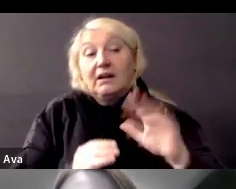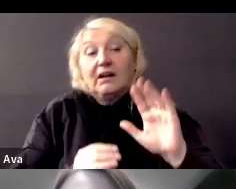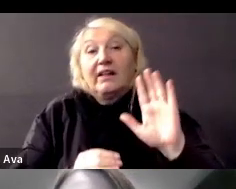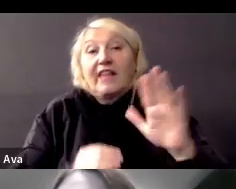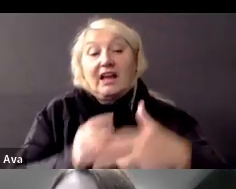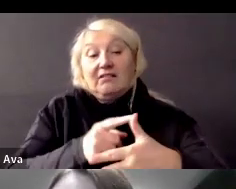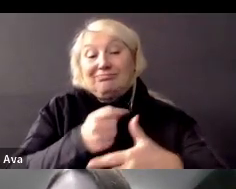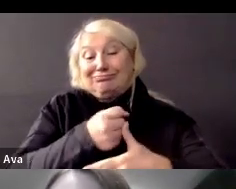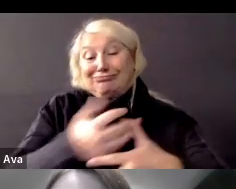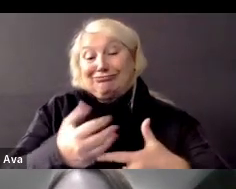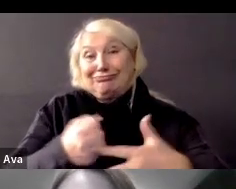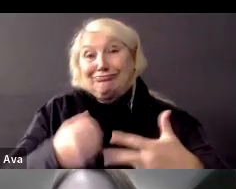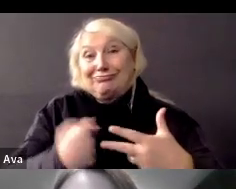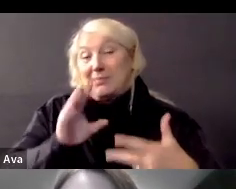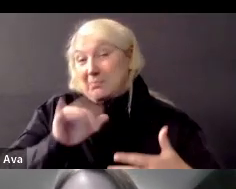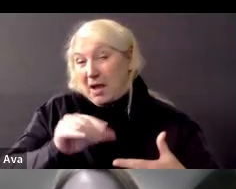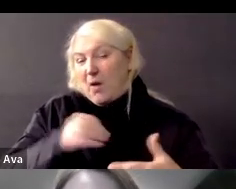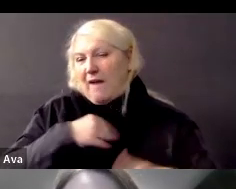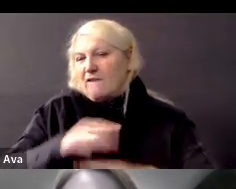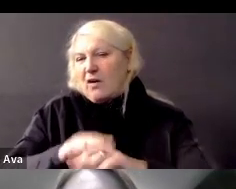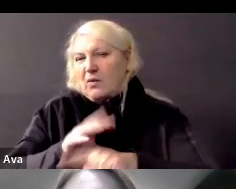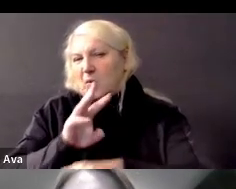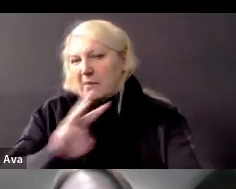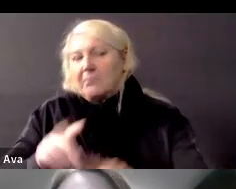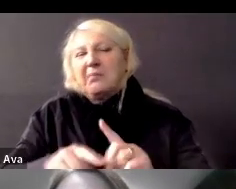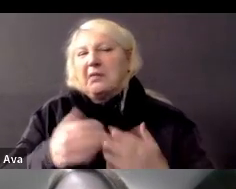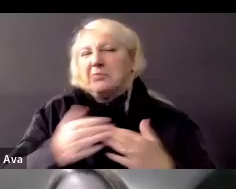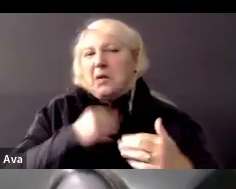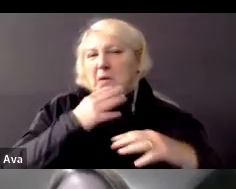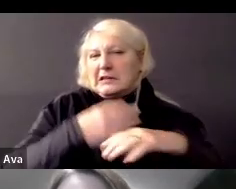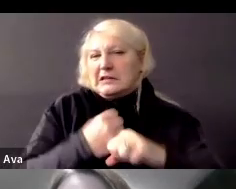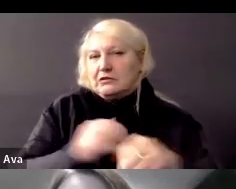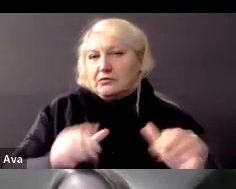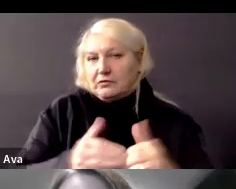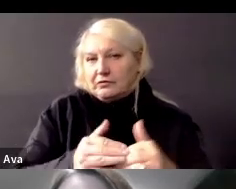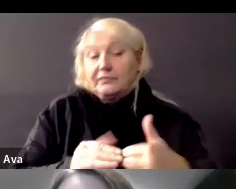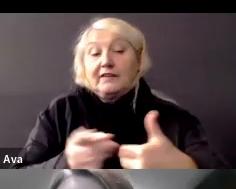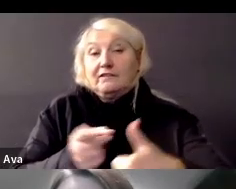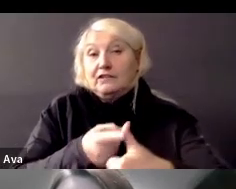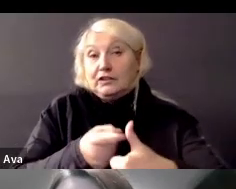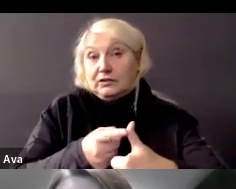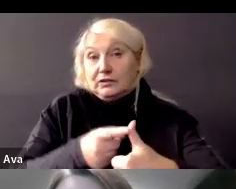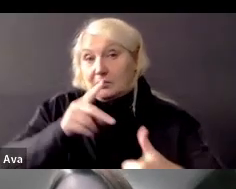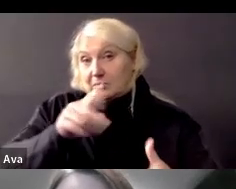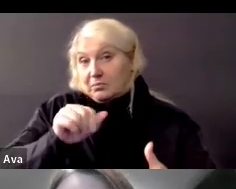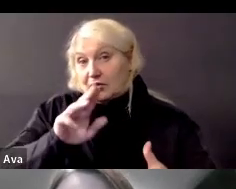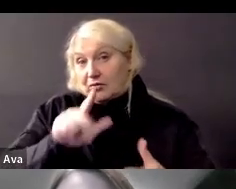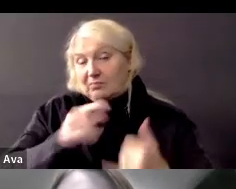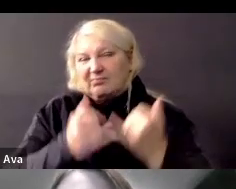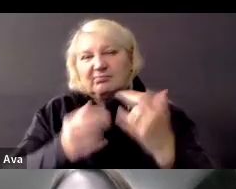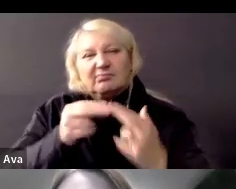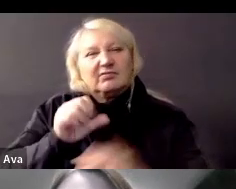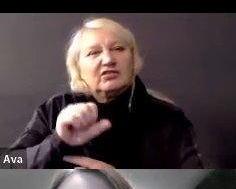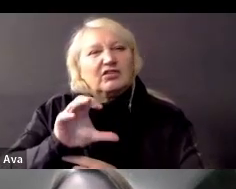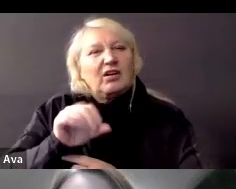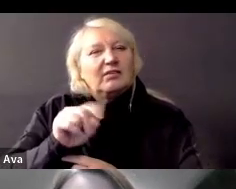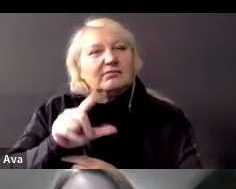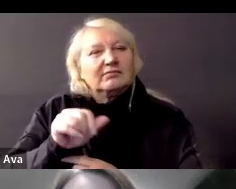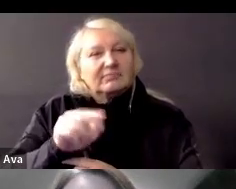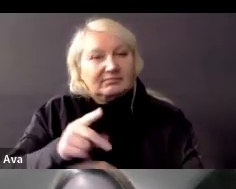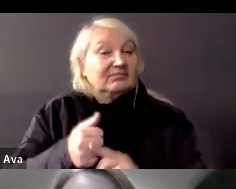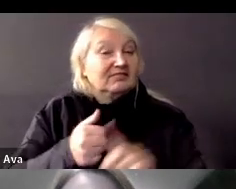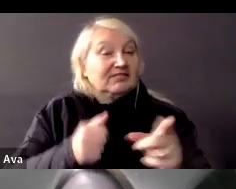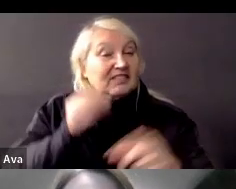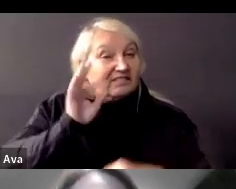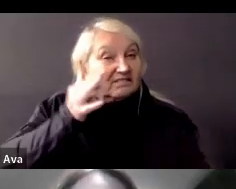website, but I'd like to do a short introduction. First, I'd like to introduce Paul Scotland. Paul is a federal